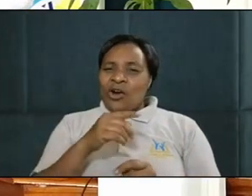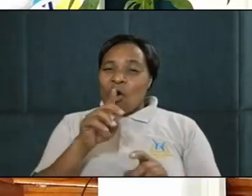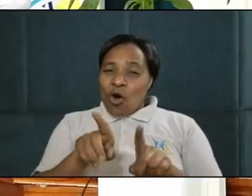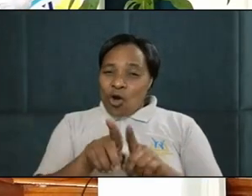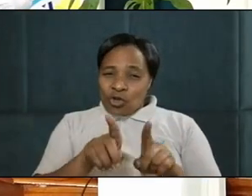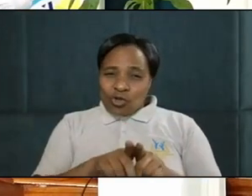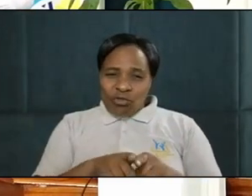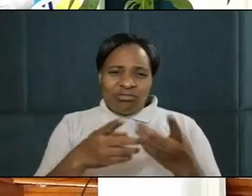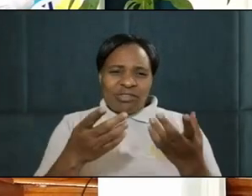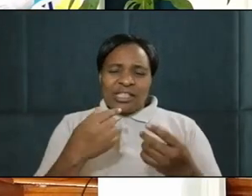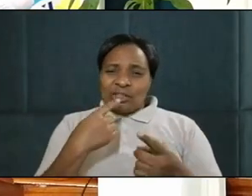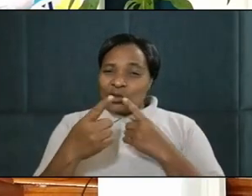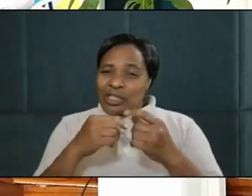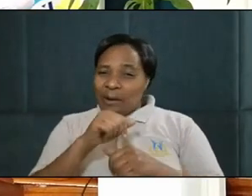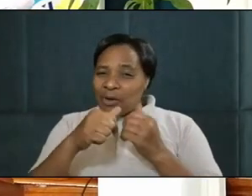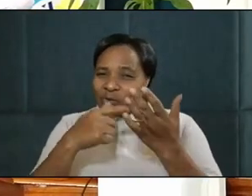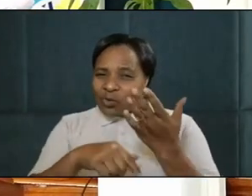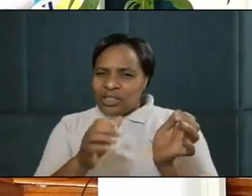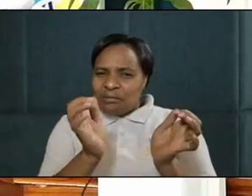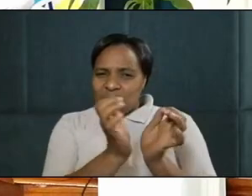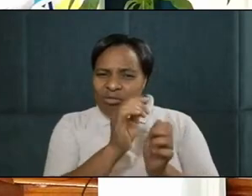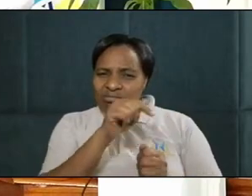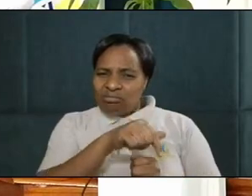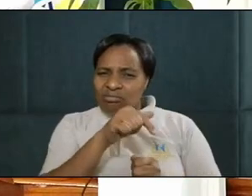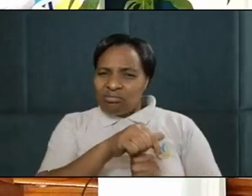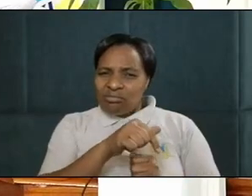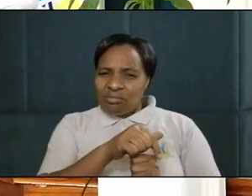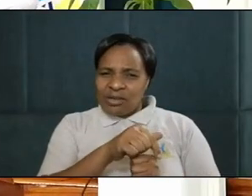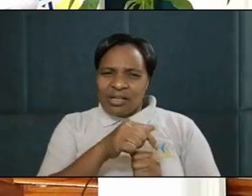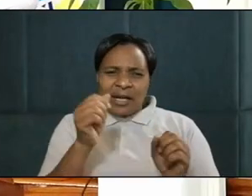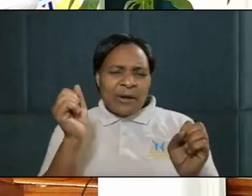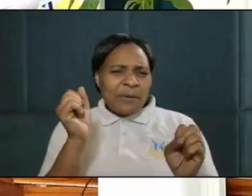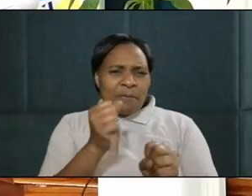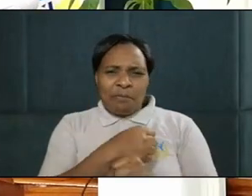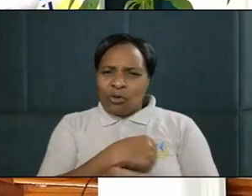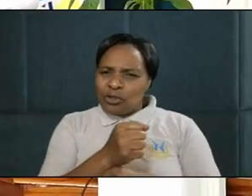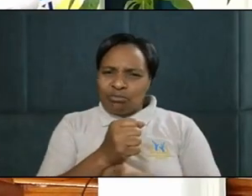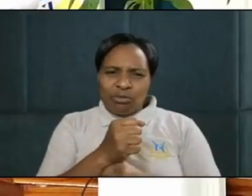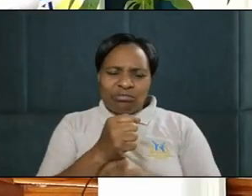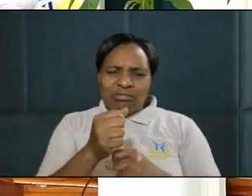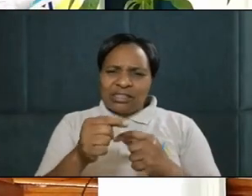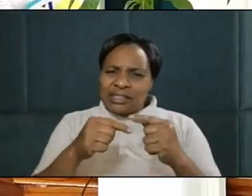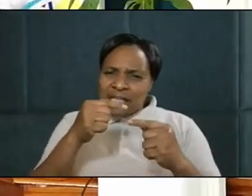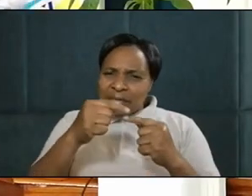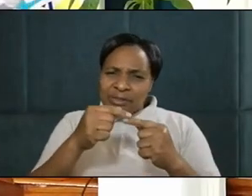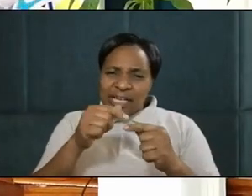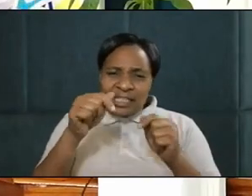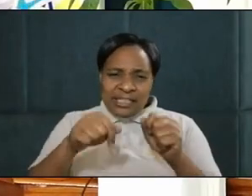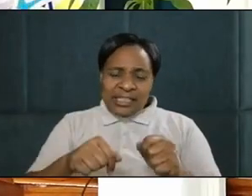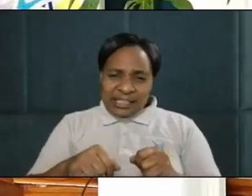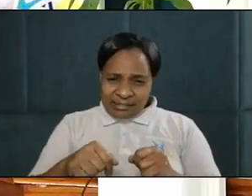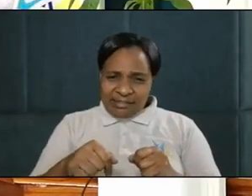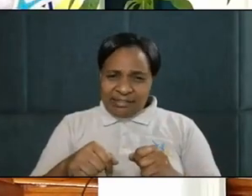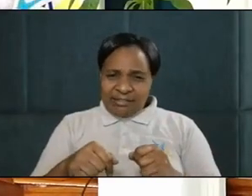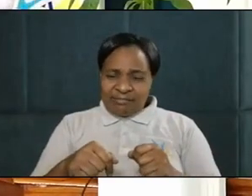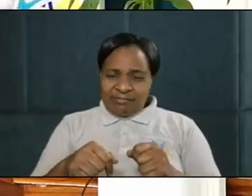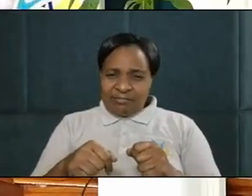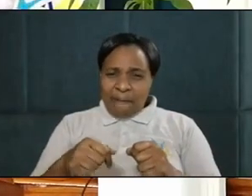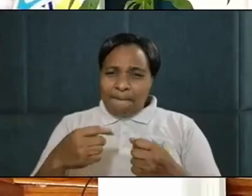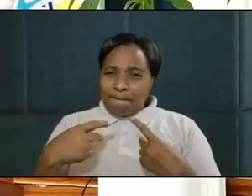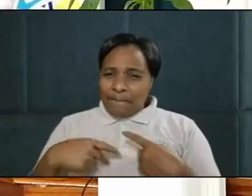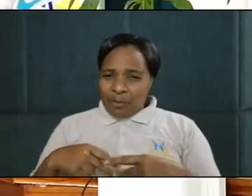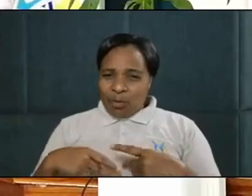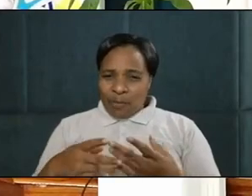There were also rumors that Paul said that you should not circumcise their children. Oh, the law of Moses. So they